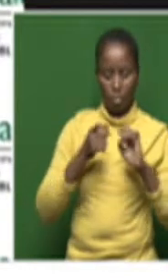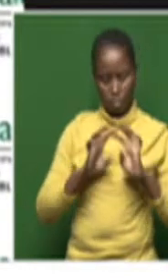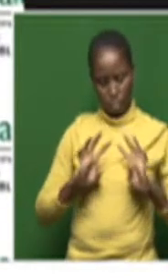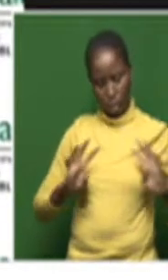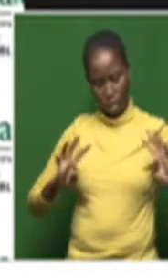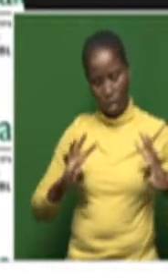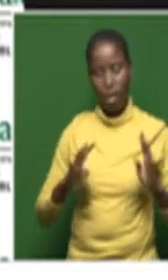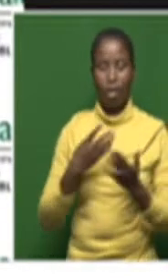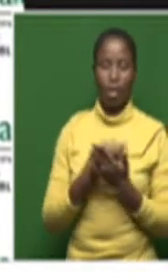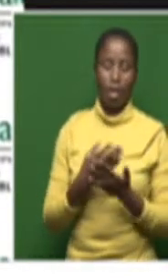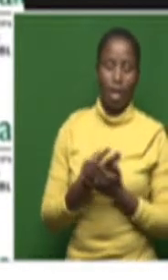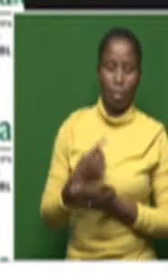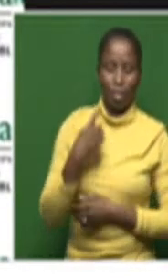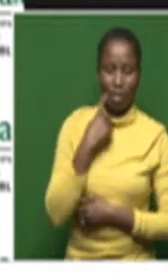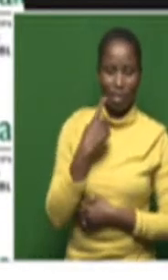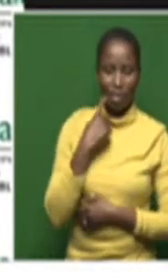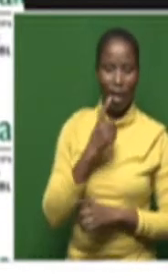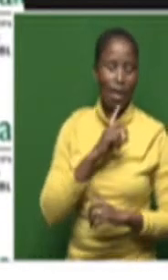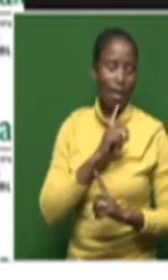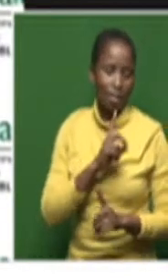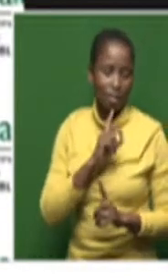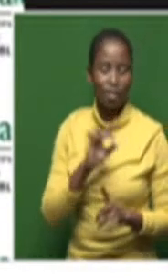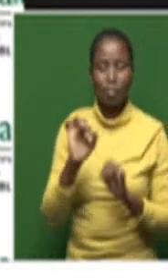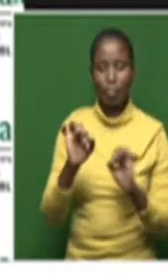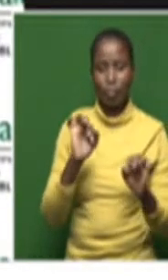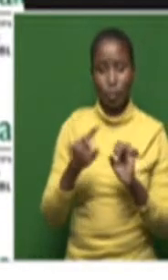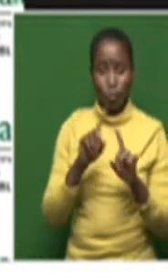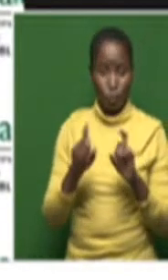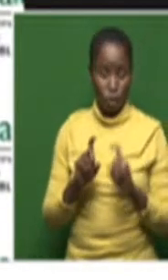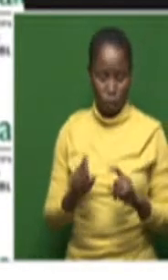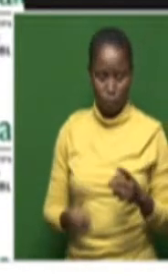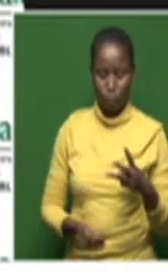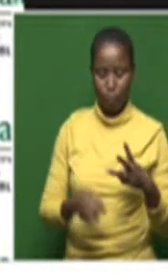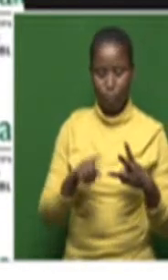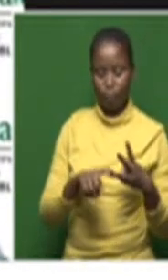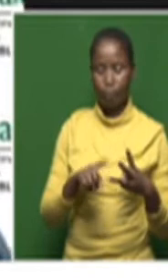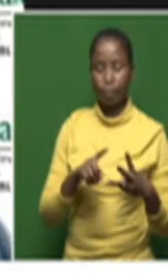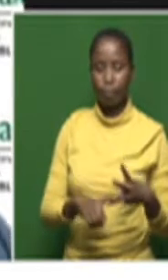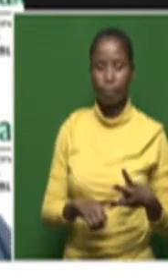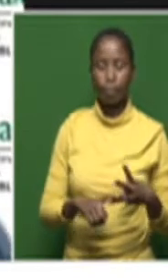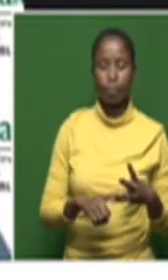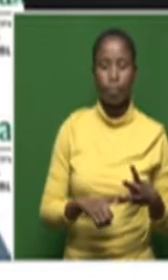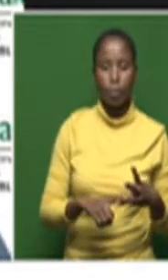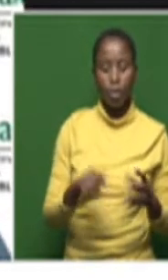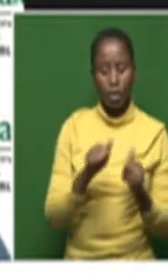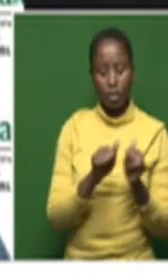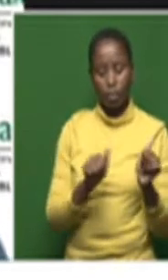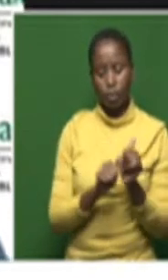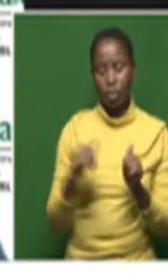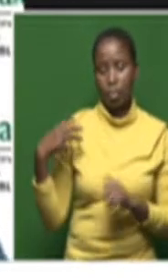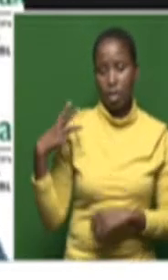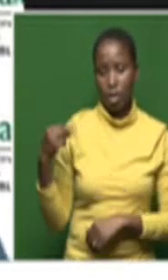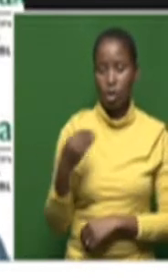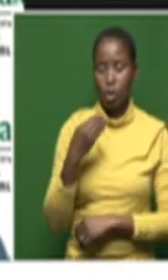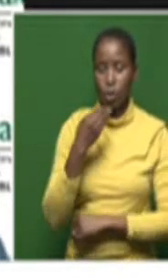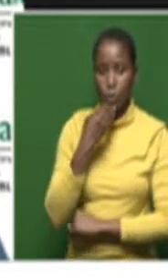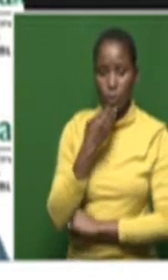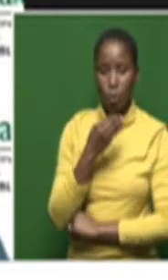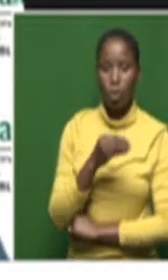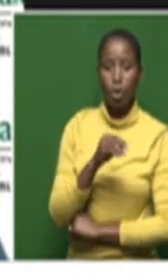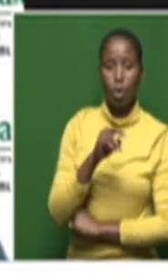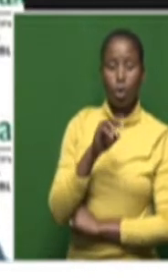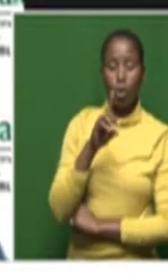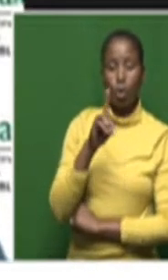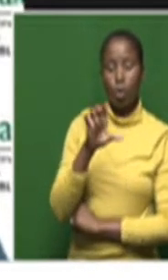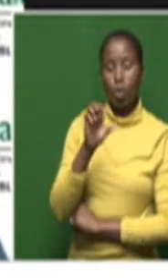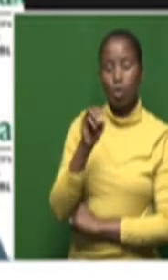can be able to tackle some of the questions. Then the Honorable Deputy Minister, Dr. Sibongiseni Dhlomo, will do the wrap-up closing